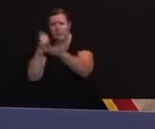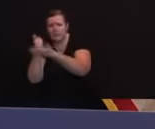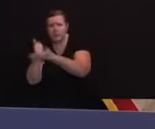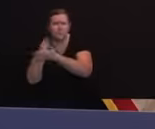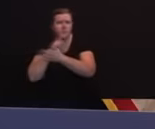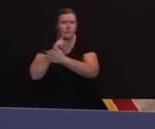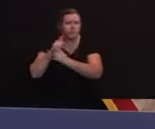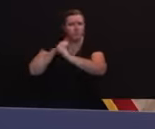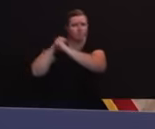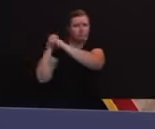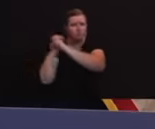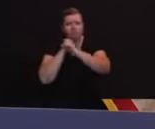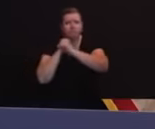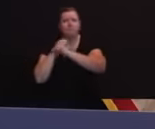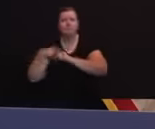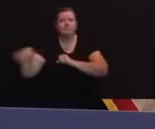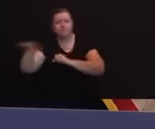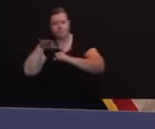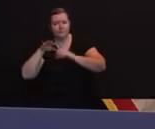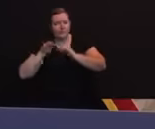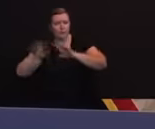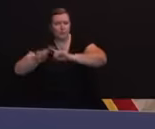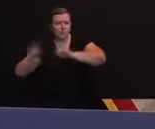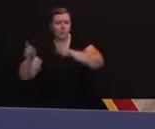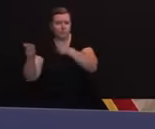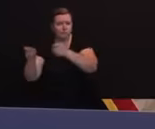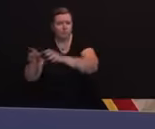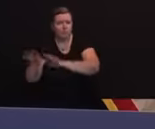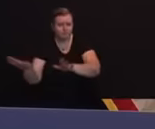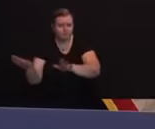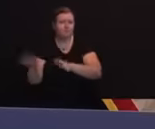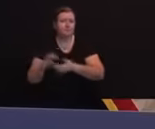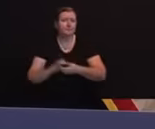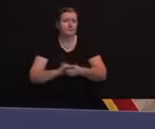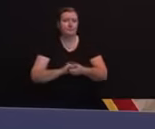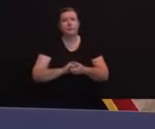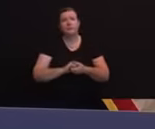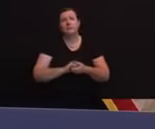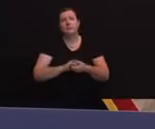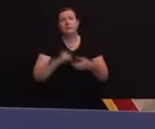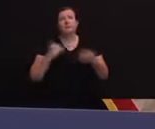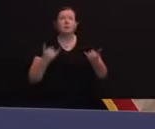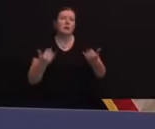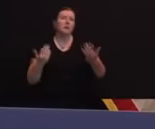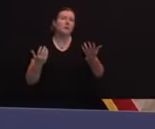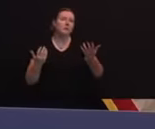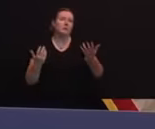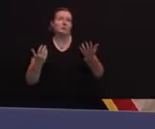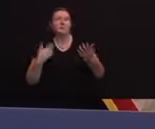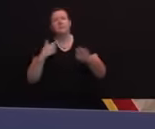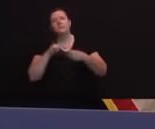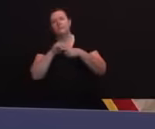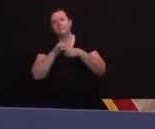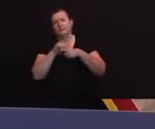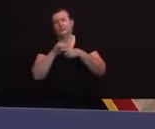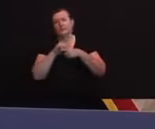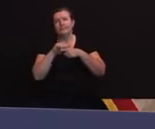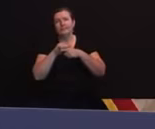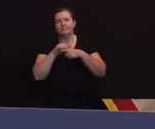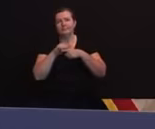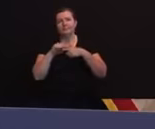of educational sessions as part of the National Echo Nursing Home COVID-19 Action Network training